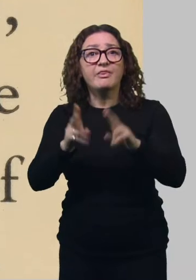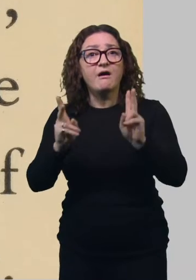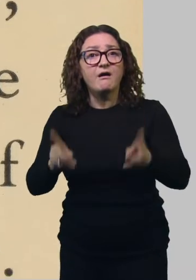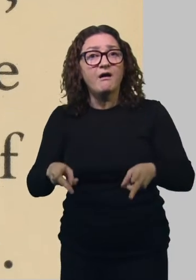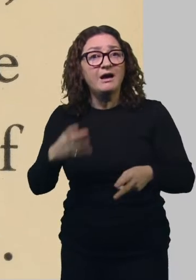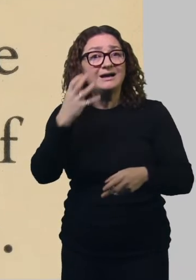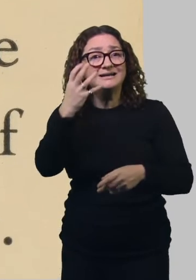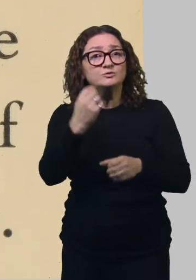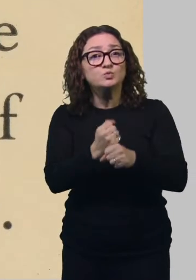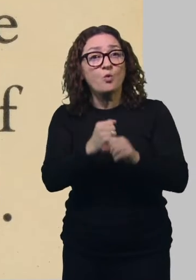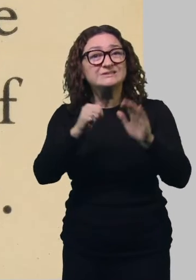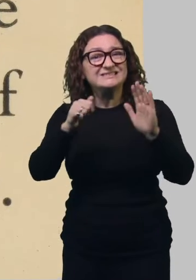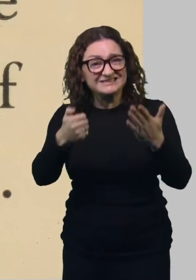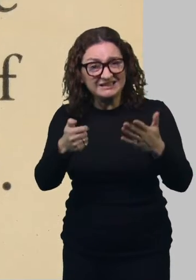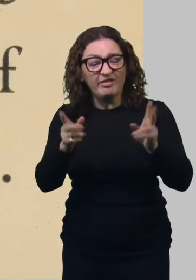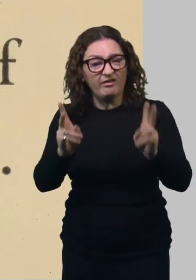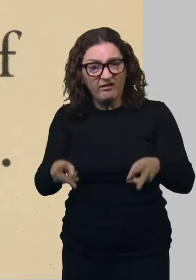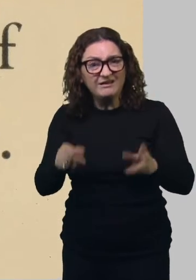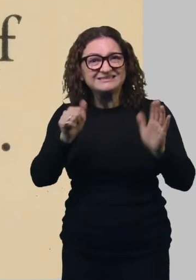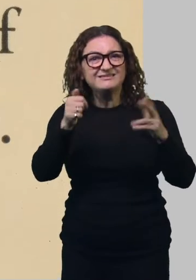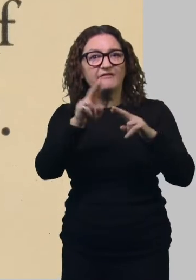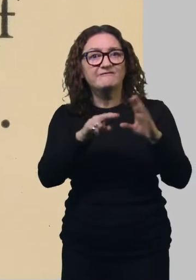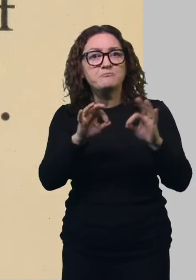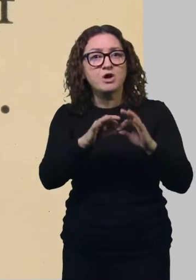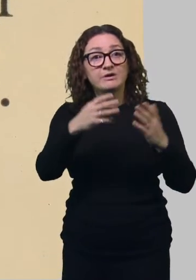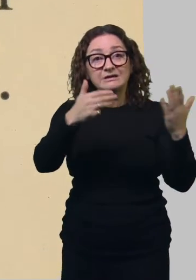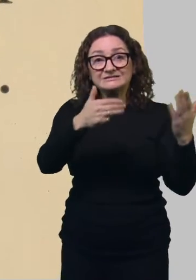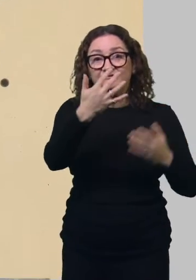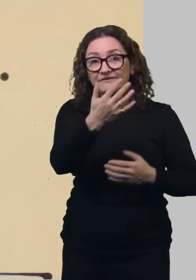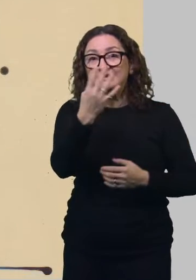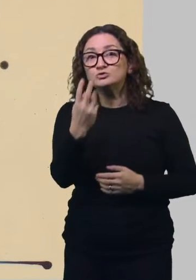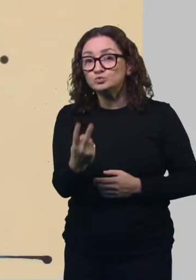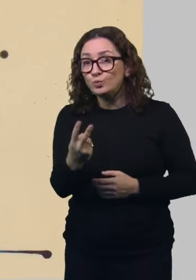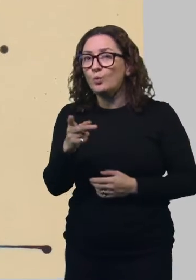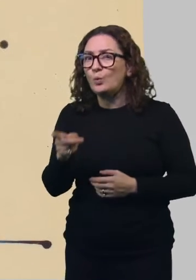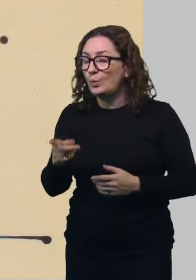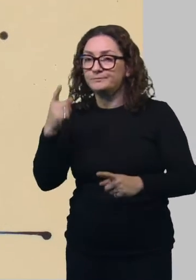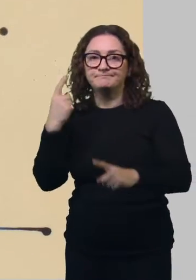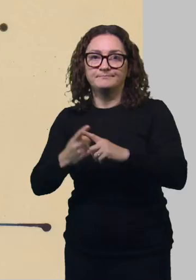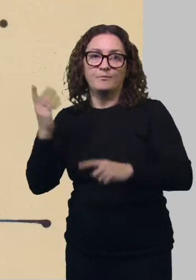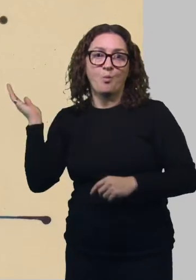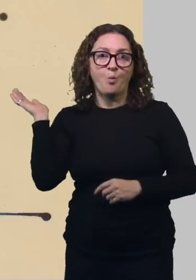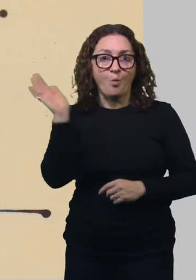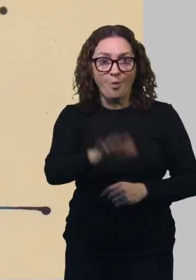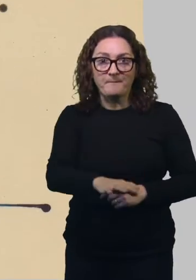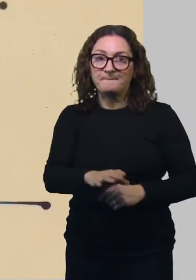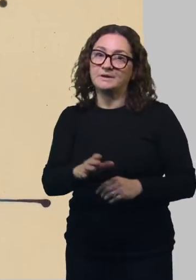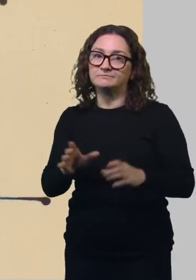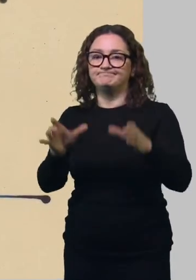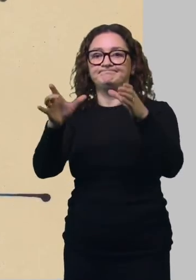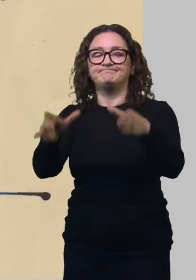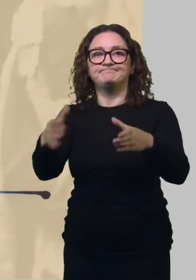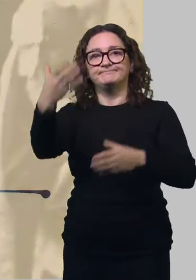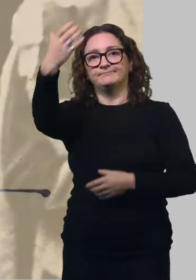VI, on 6th of February 1952. Without delay, she returned home, where she was proclaimed